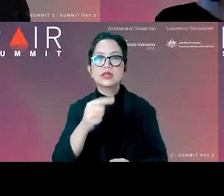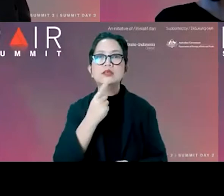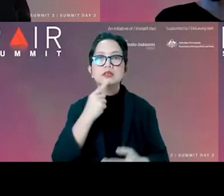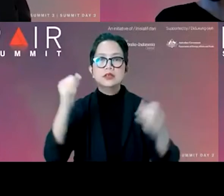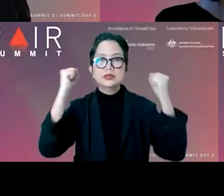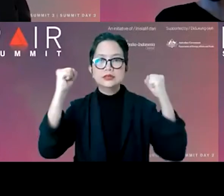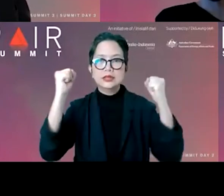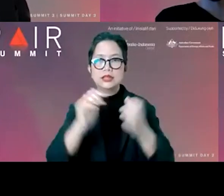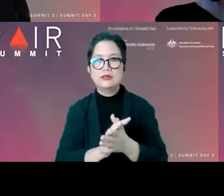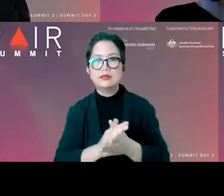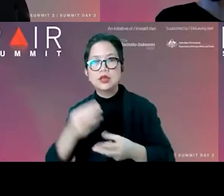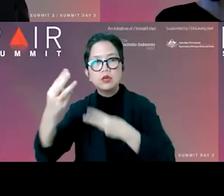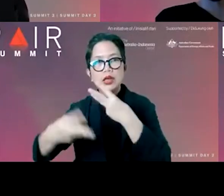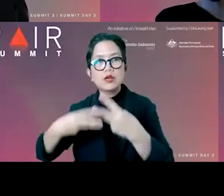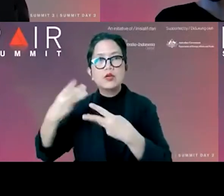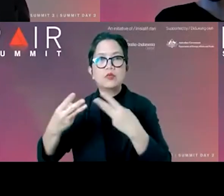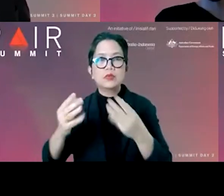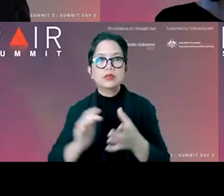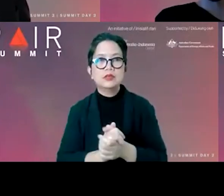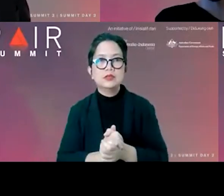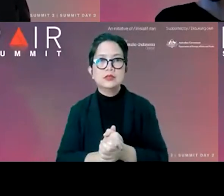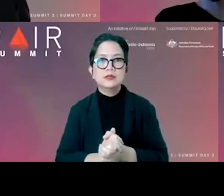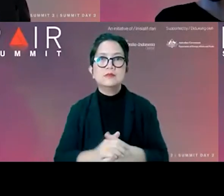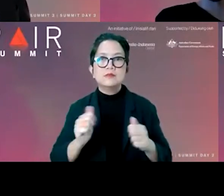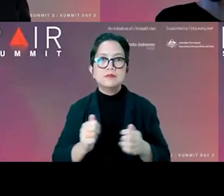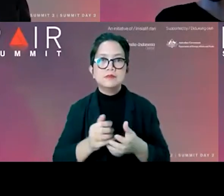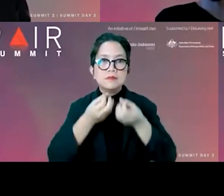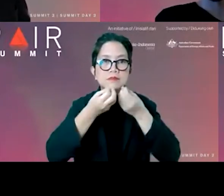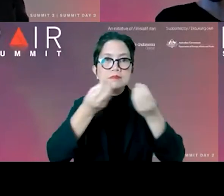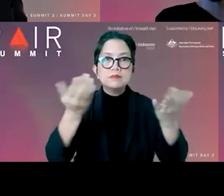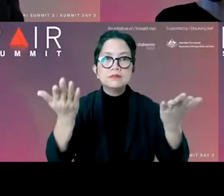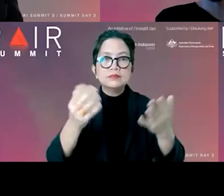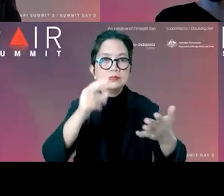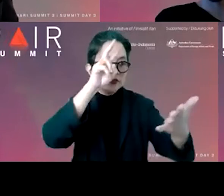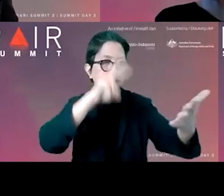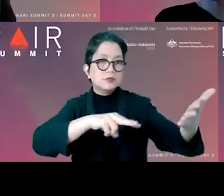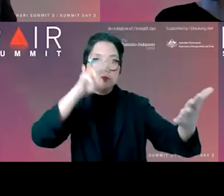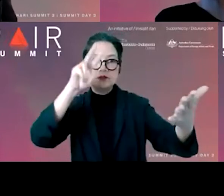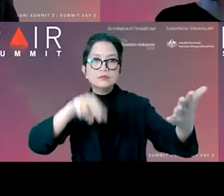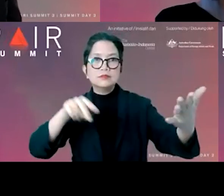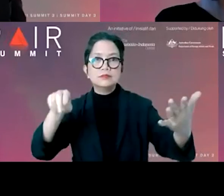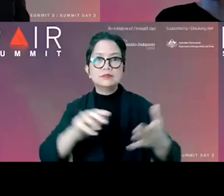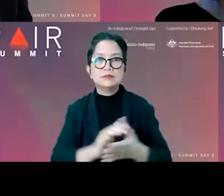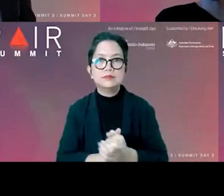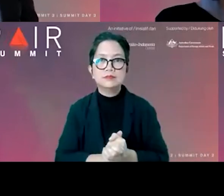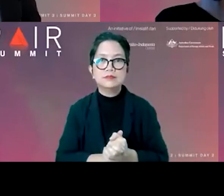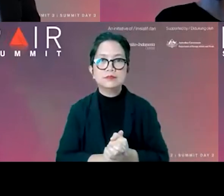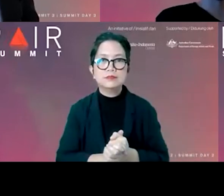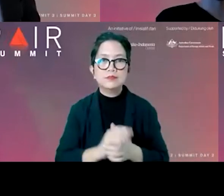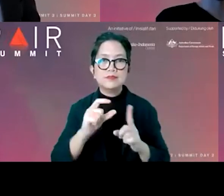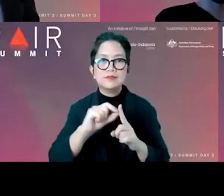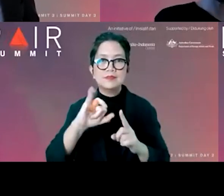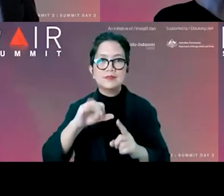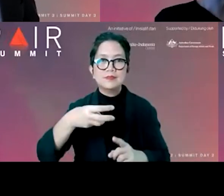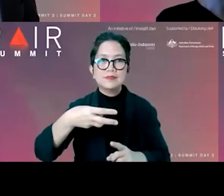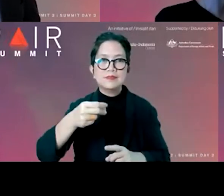a quick point from all of you on what you're seeing where you are now? And that includes you, Pierre, in Australia, you know, as